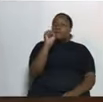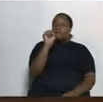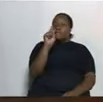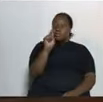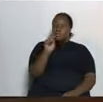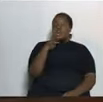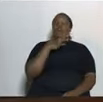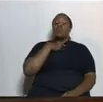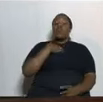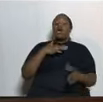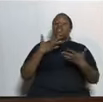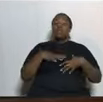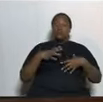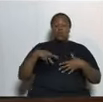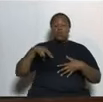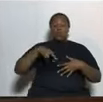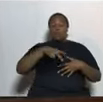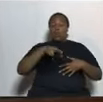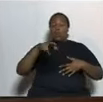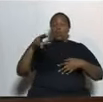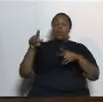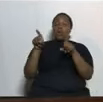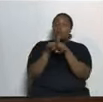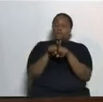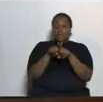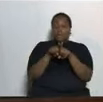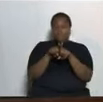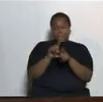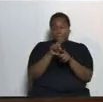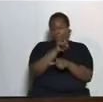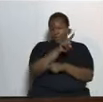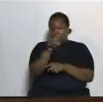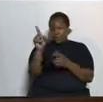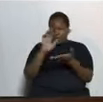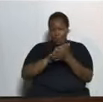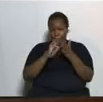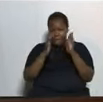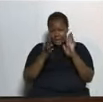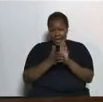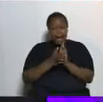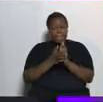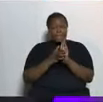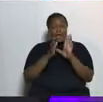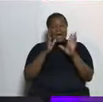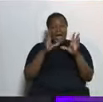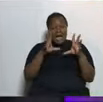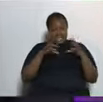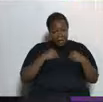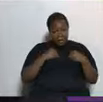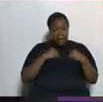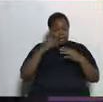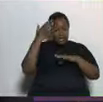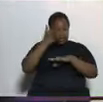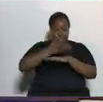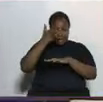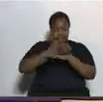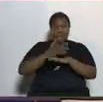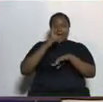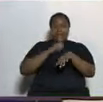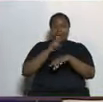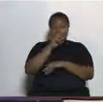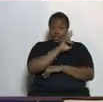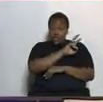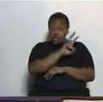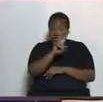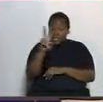to march the same. You become vulnerable to a cult, deception, when you look to any